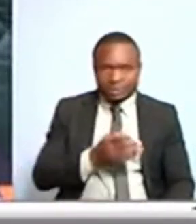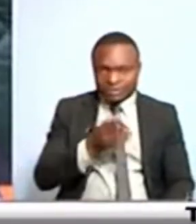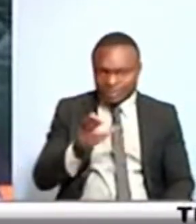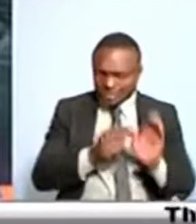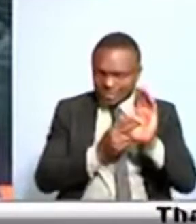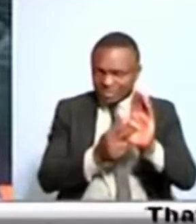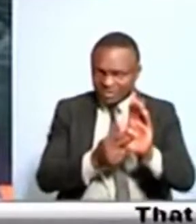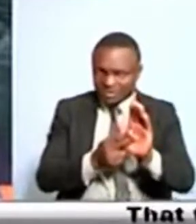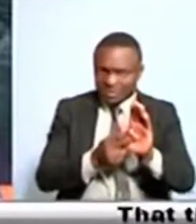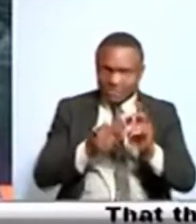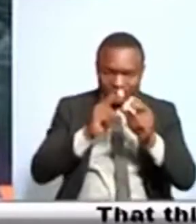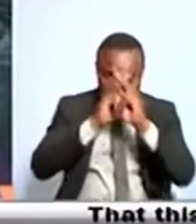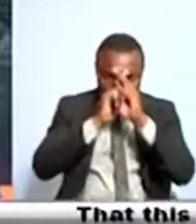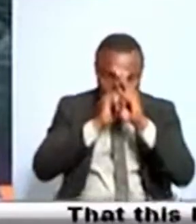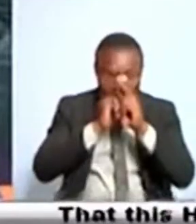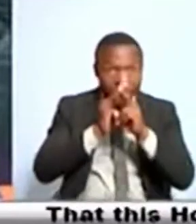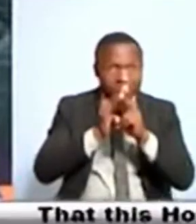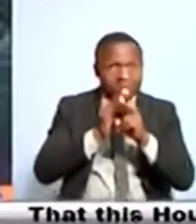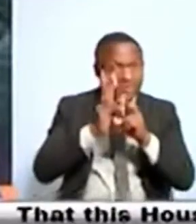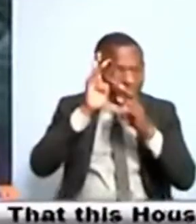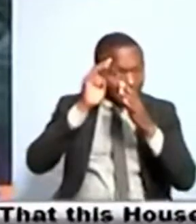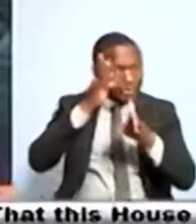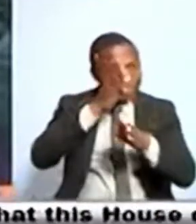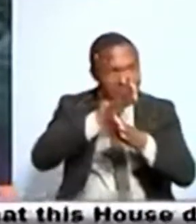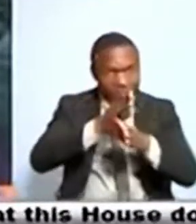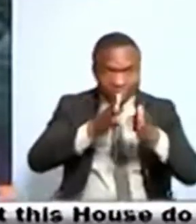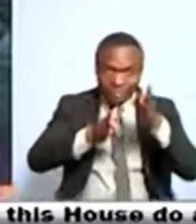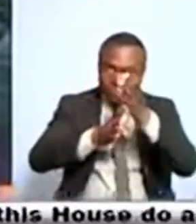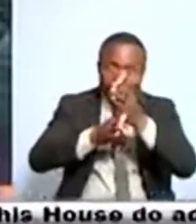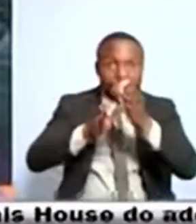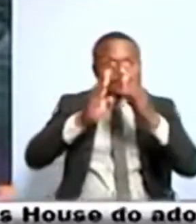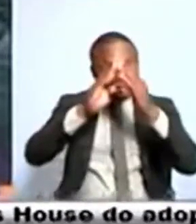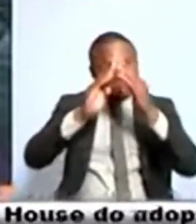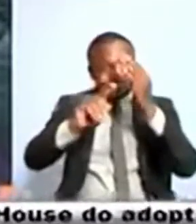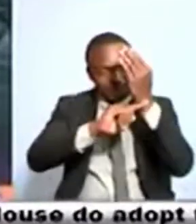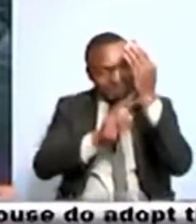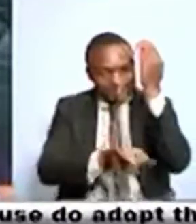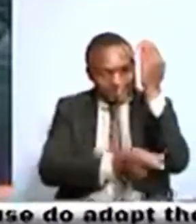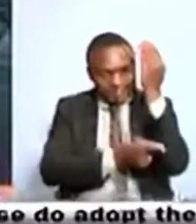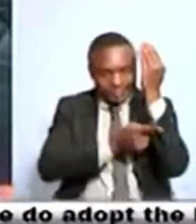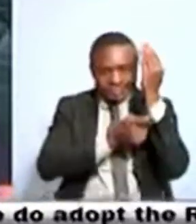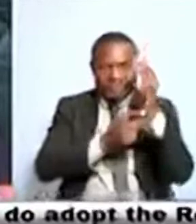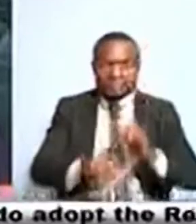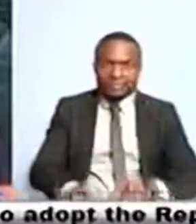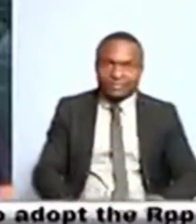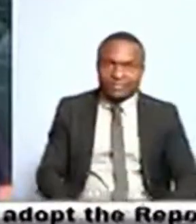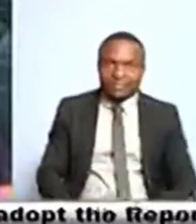Honorable Minister of Infrastructure, Housing and Urban Development.